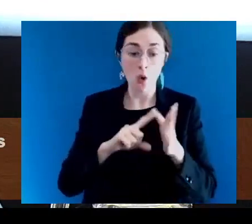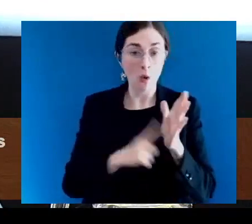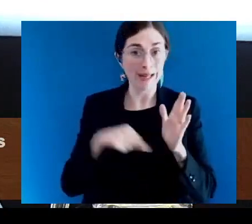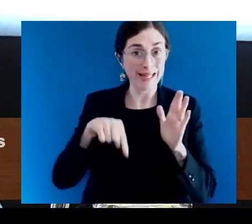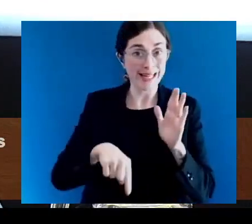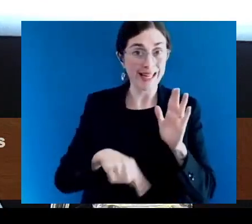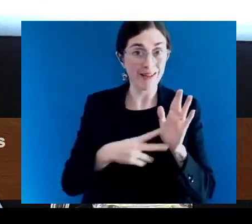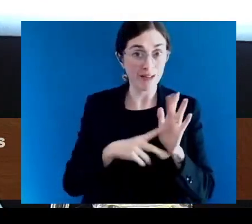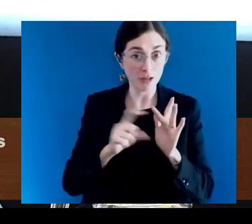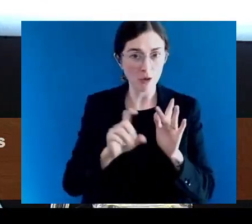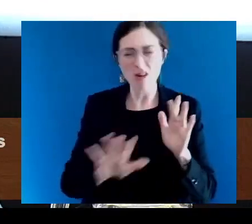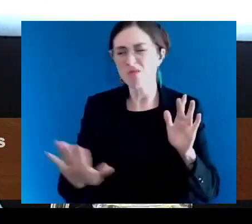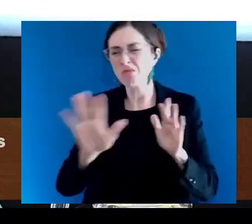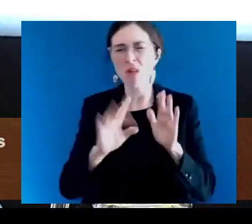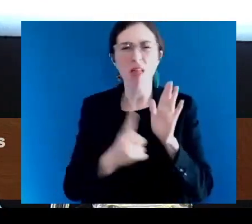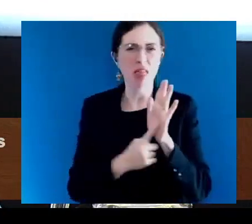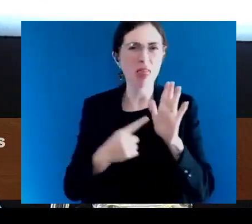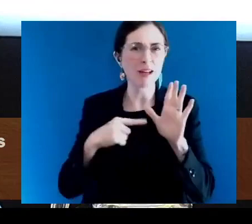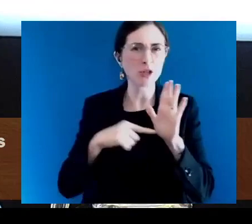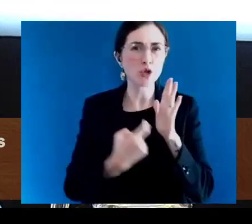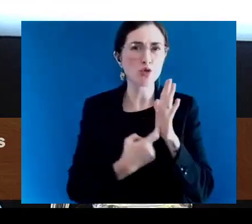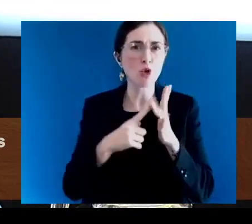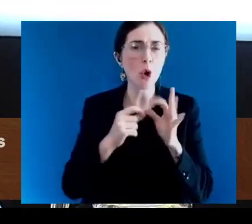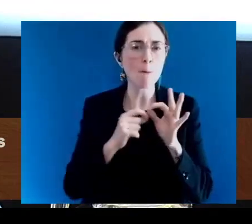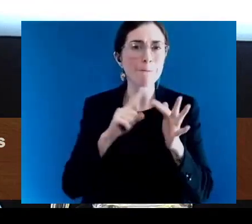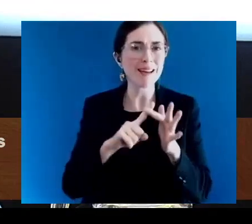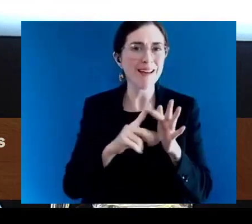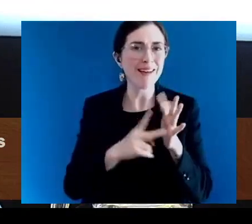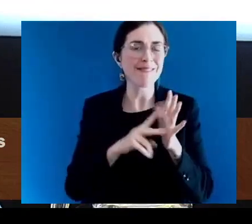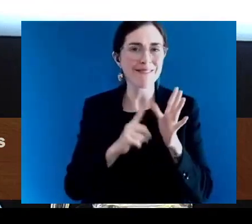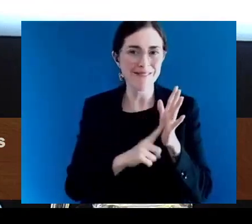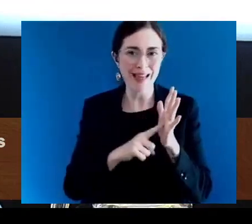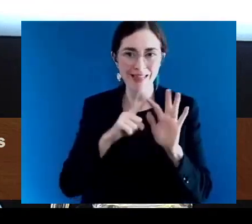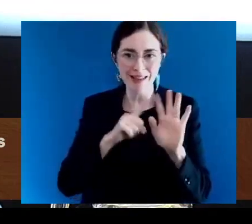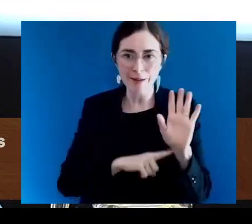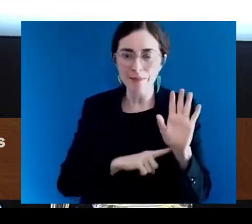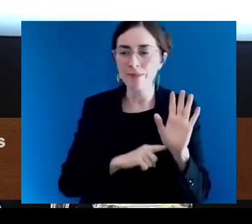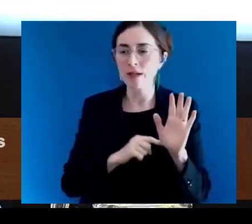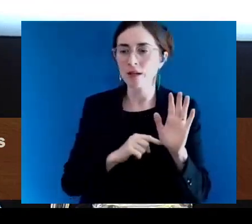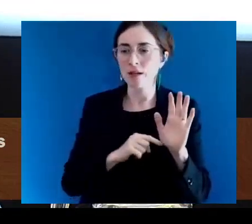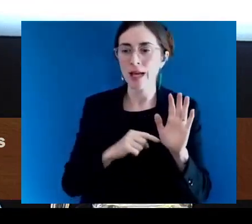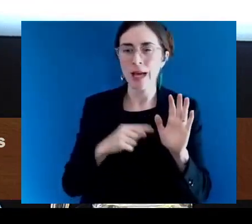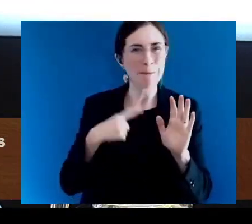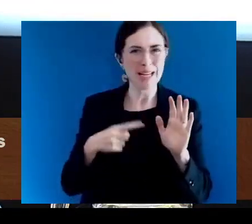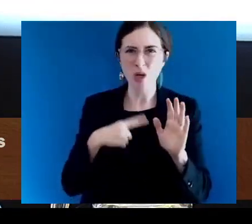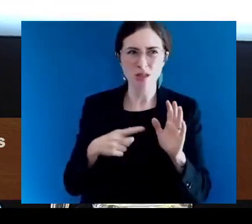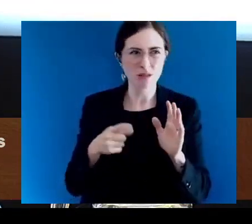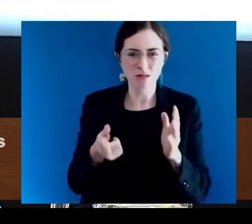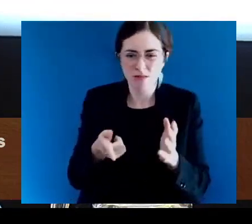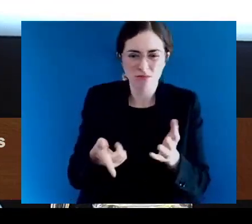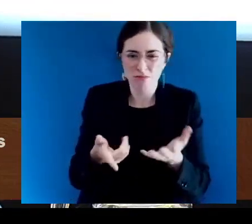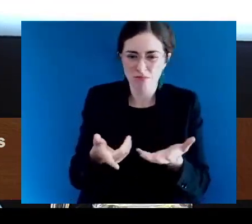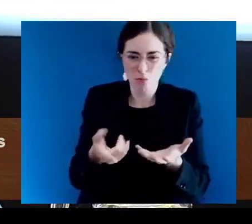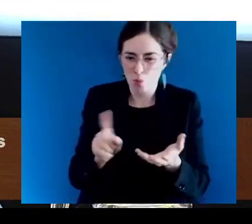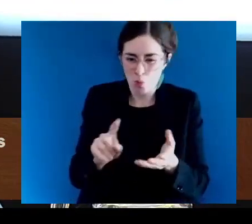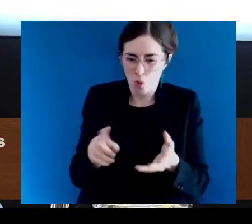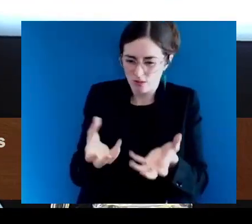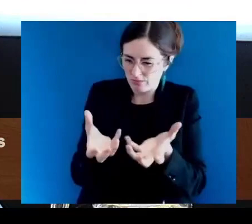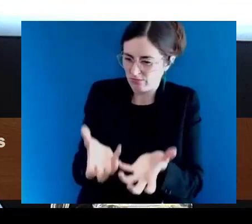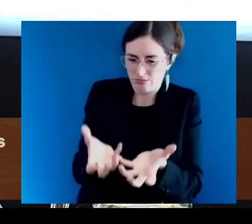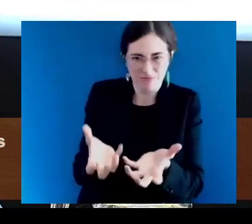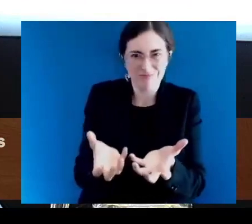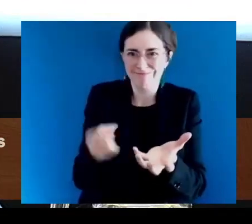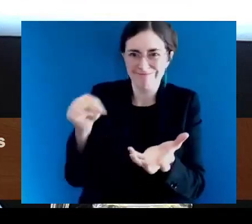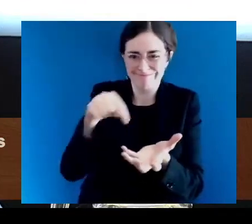the Latrobe Valley, principally, because of its physical makeup, can't be exported. Hence, we've never had